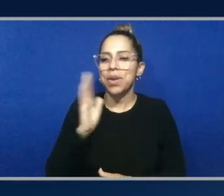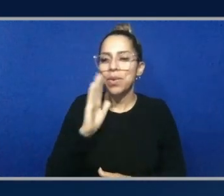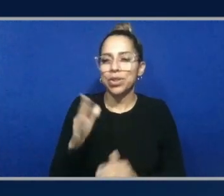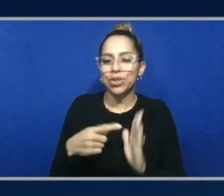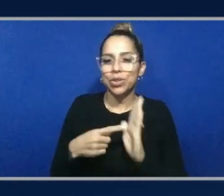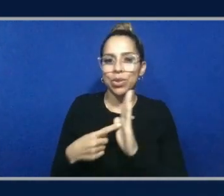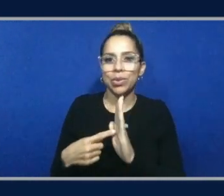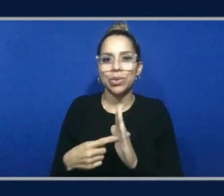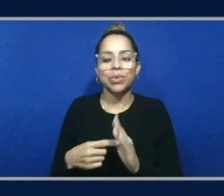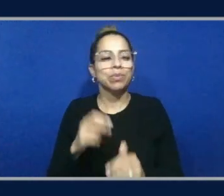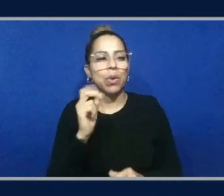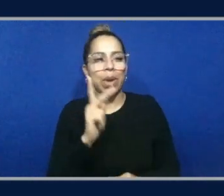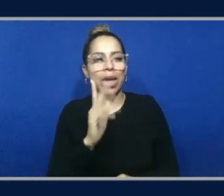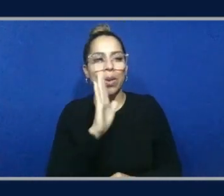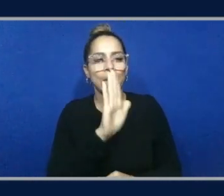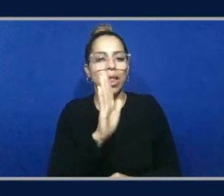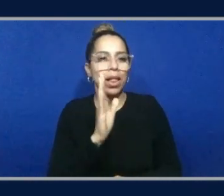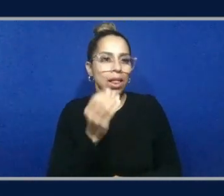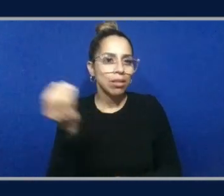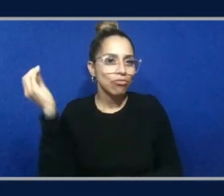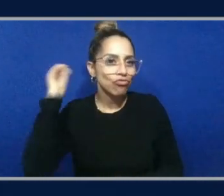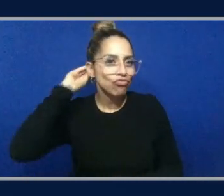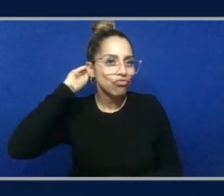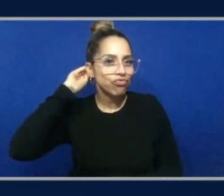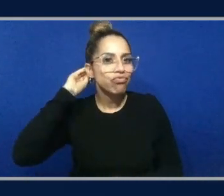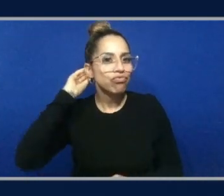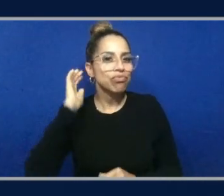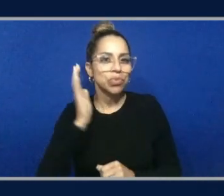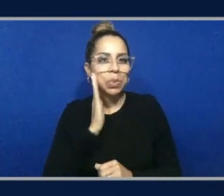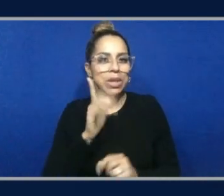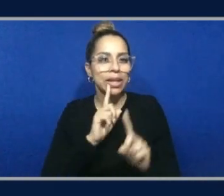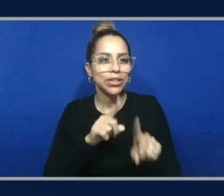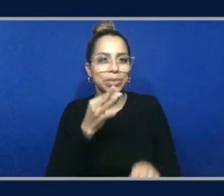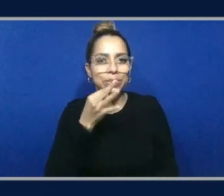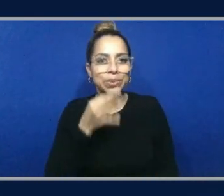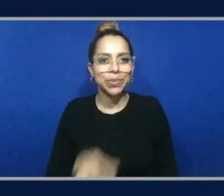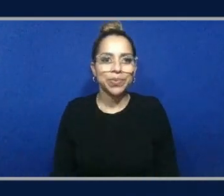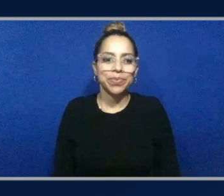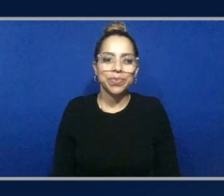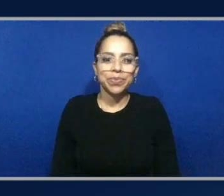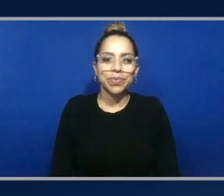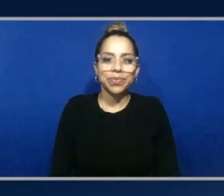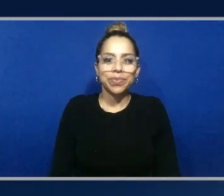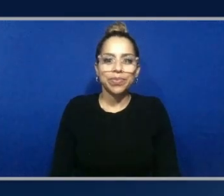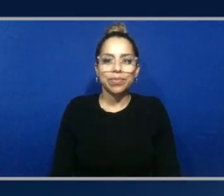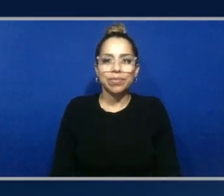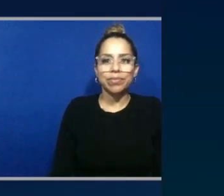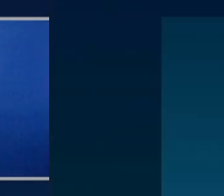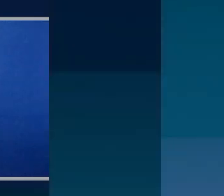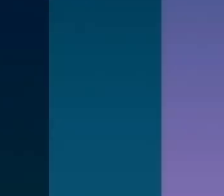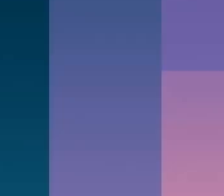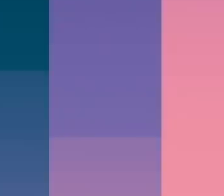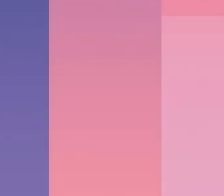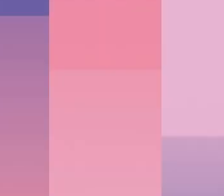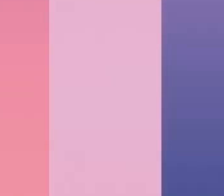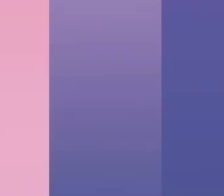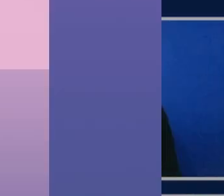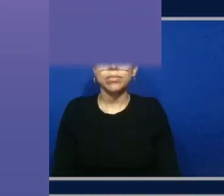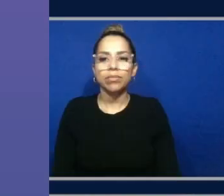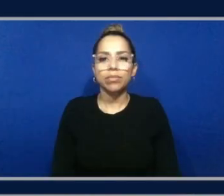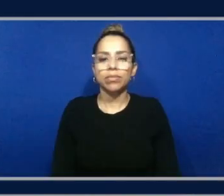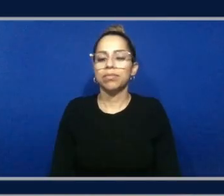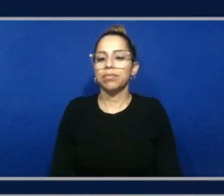stuff that in our back pocket. We're going to get back to that. Okay. Oh, yeah. That's even better. Yeah. And in the console, just to show the